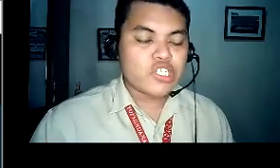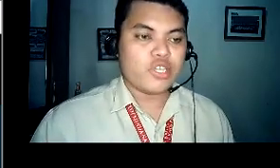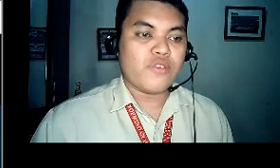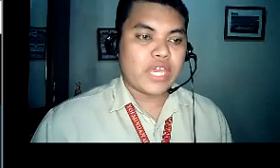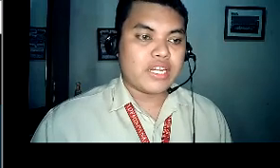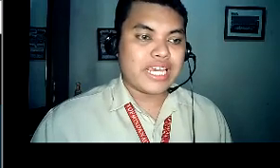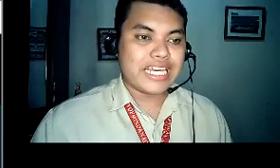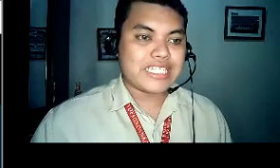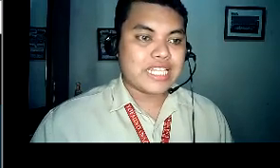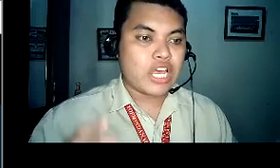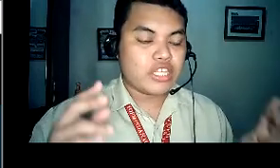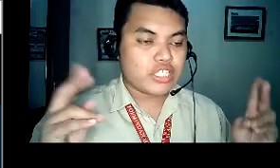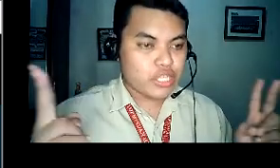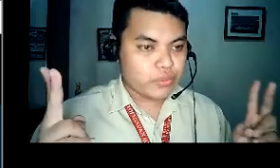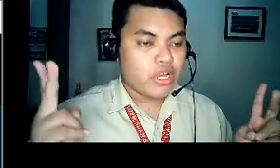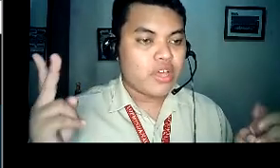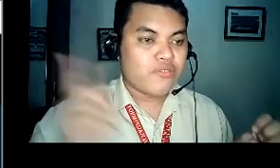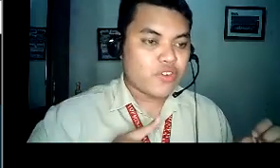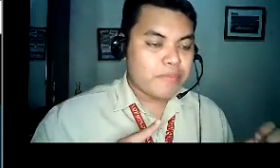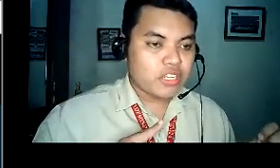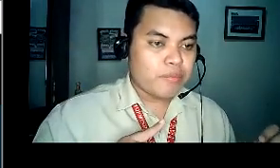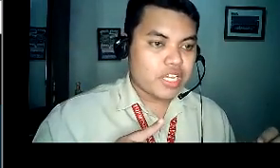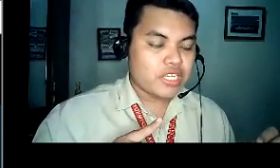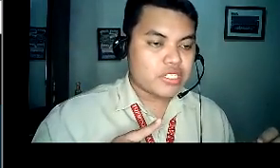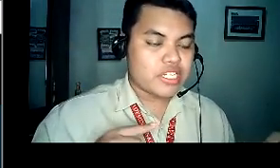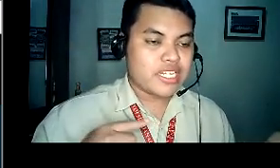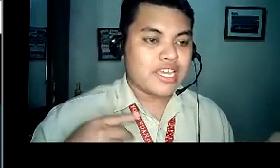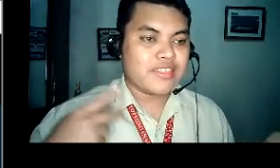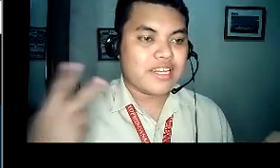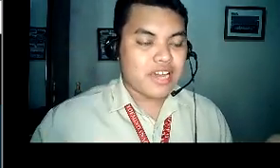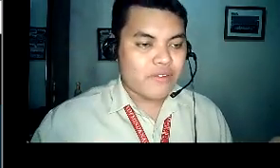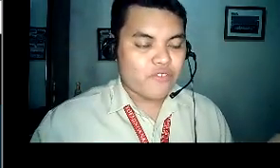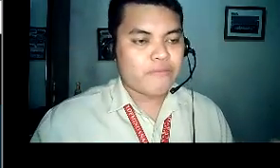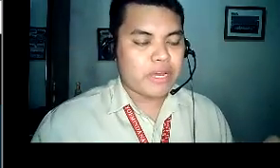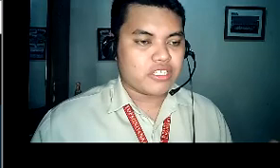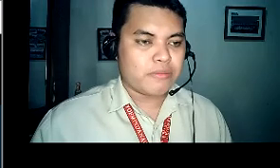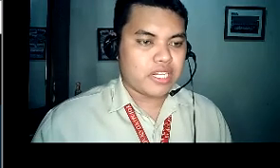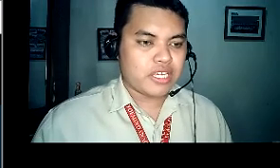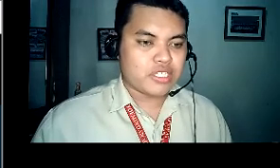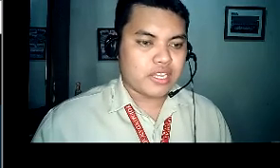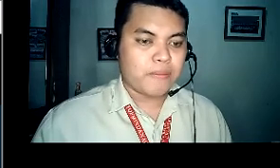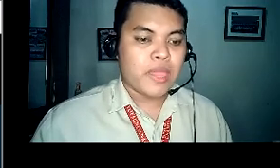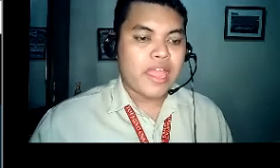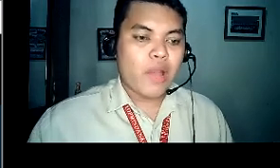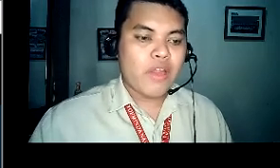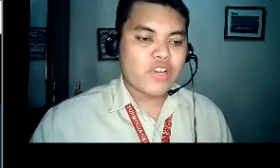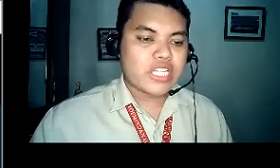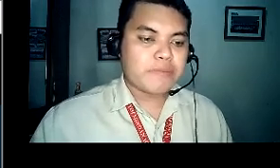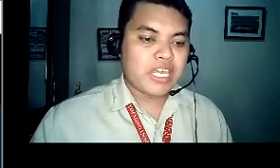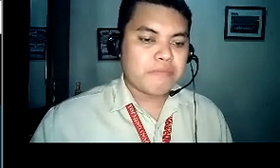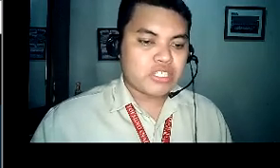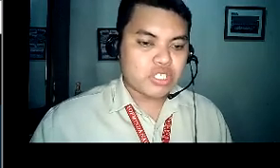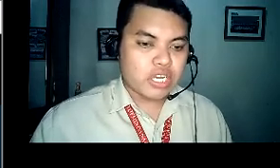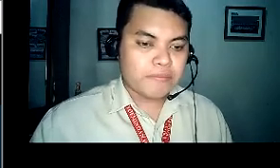common version of it is the two, the verbal communication and the non-verbal communication. However,